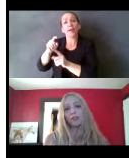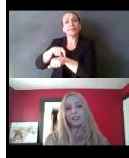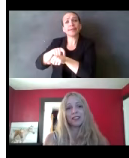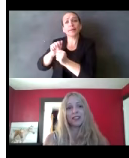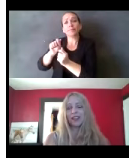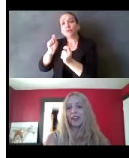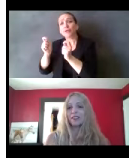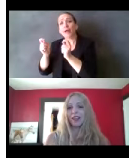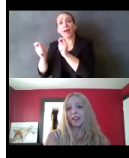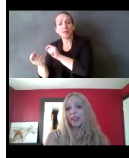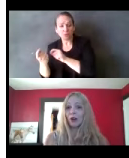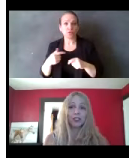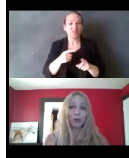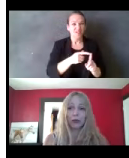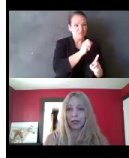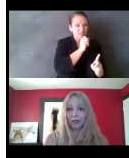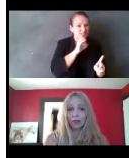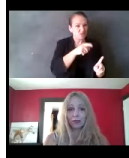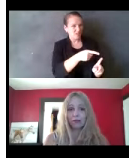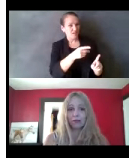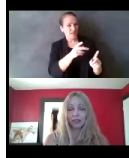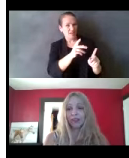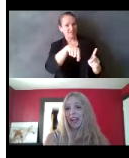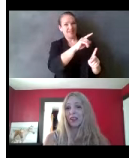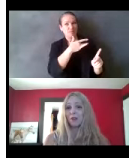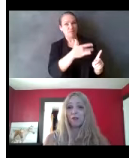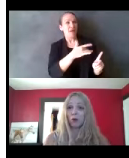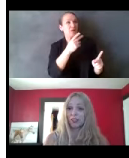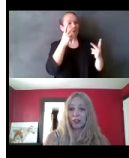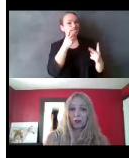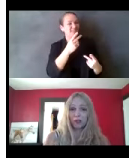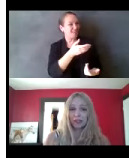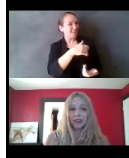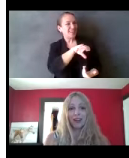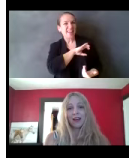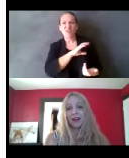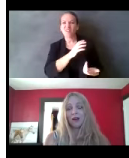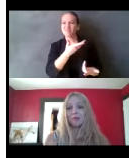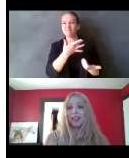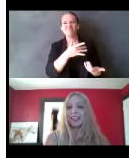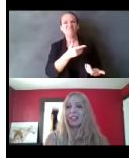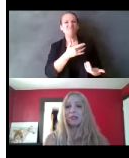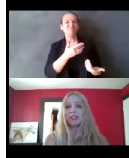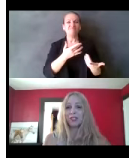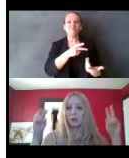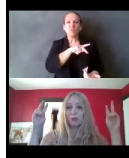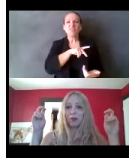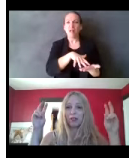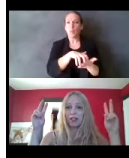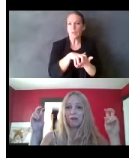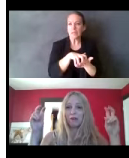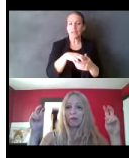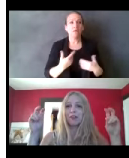were often seen as a character weakness, a lack of fortitude, an inability to